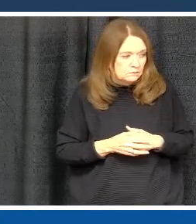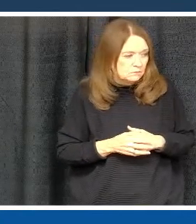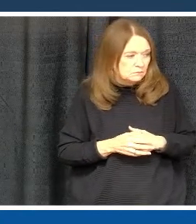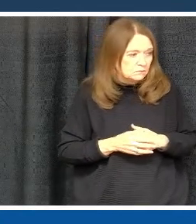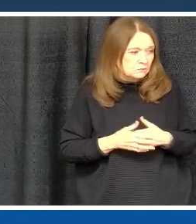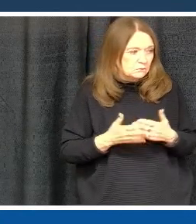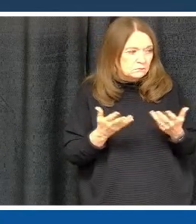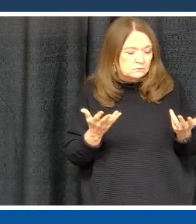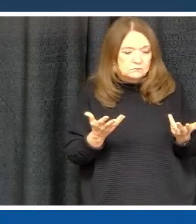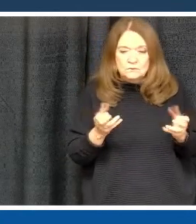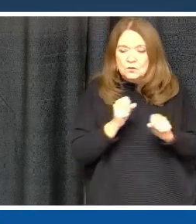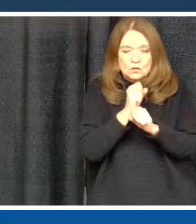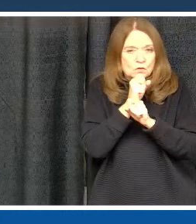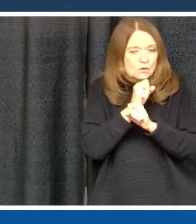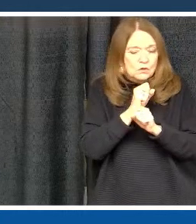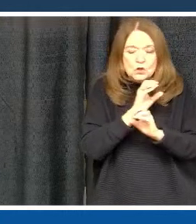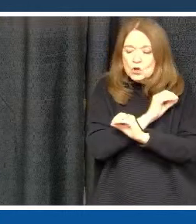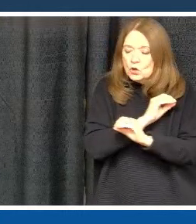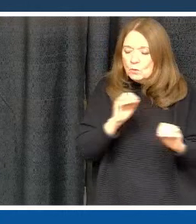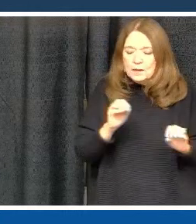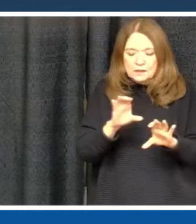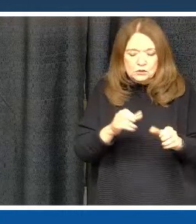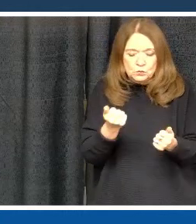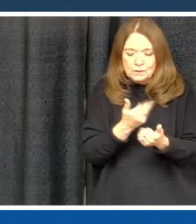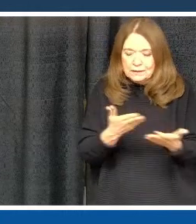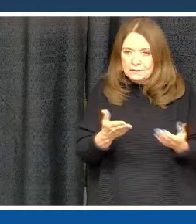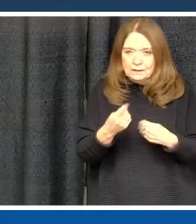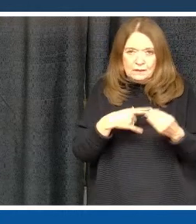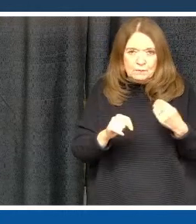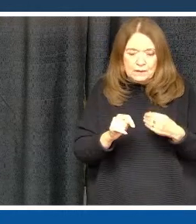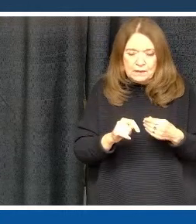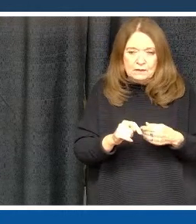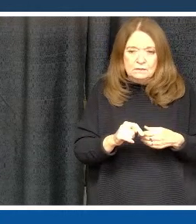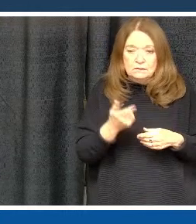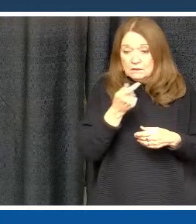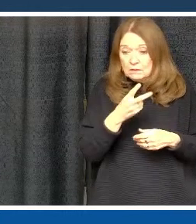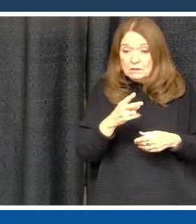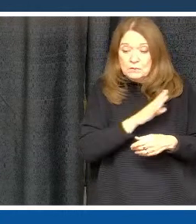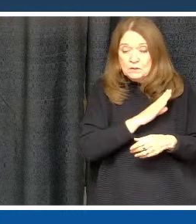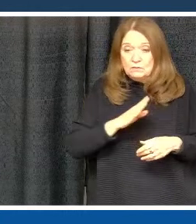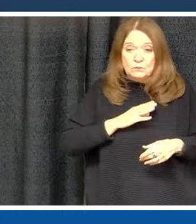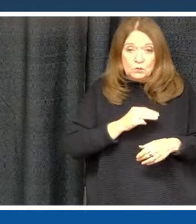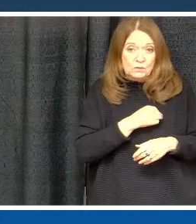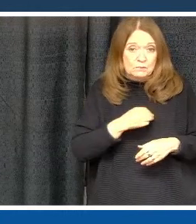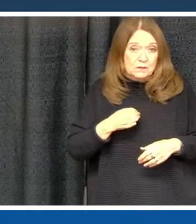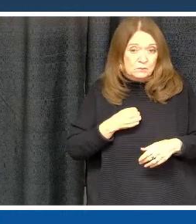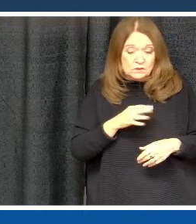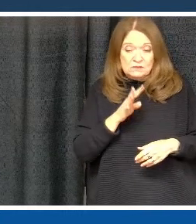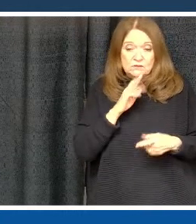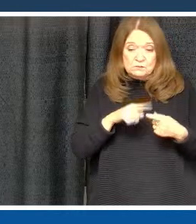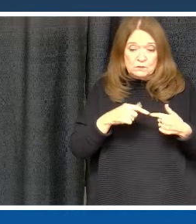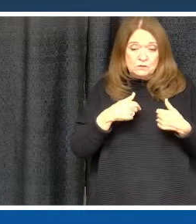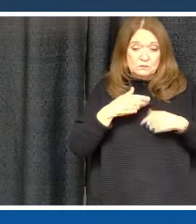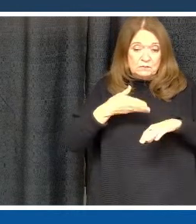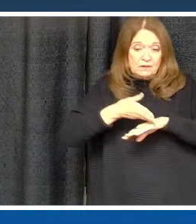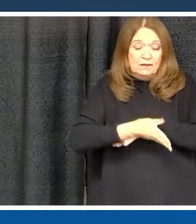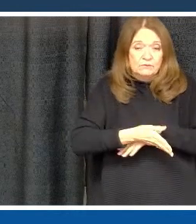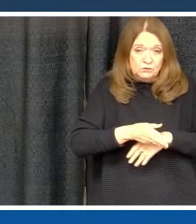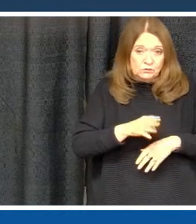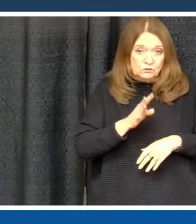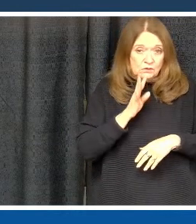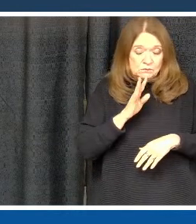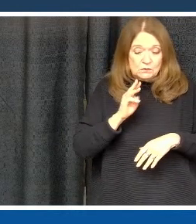Nobody's doing anything about it. So, in fact, a couple of board members even spoke to me after I spoke on